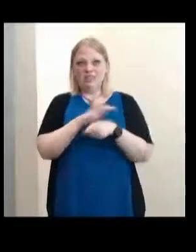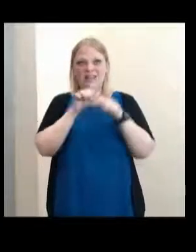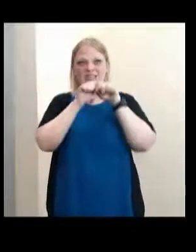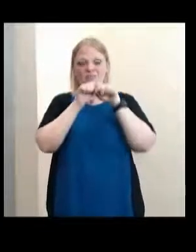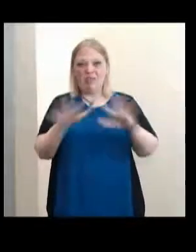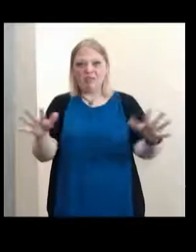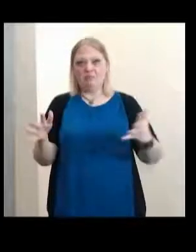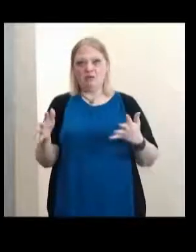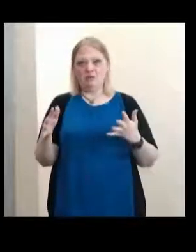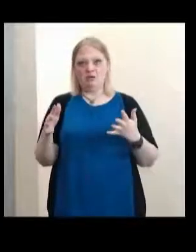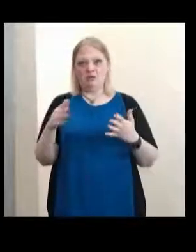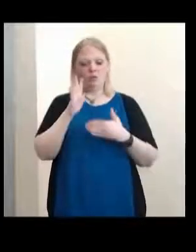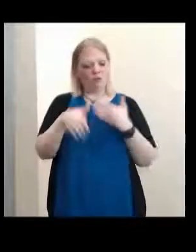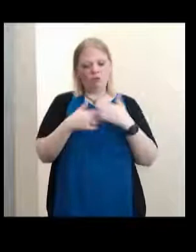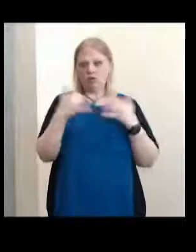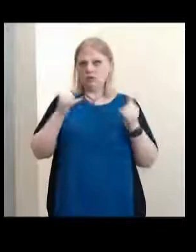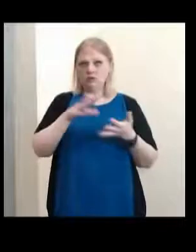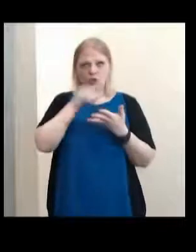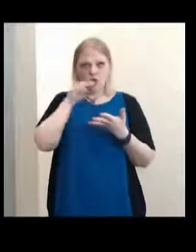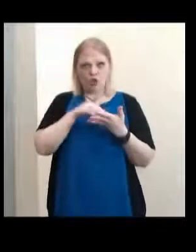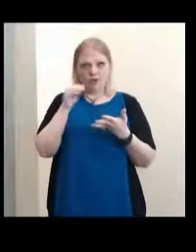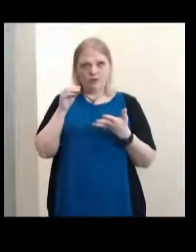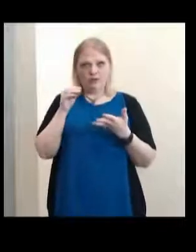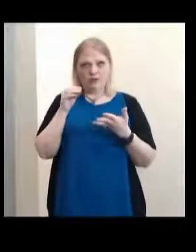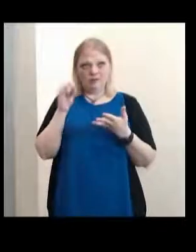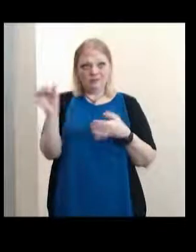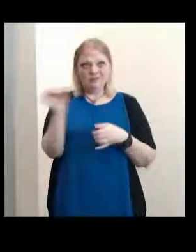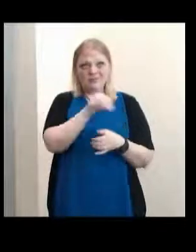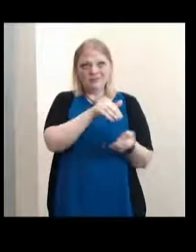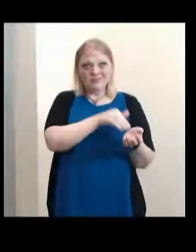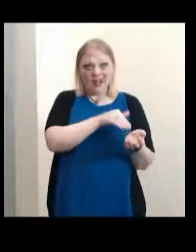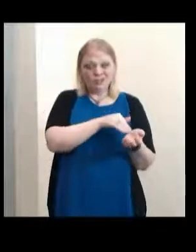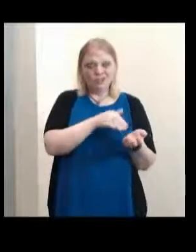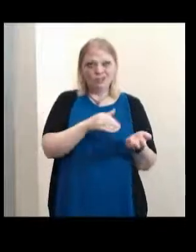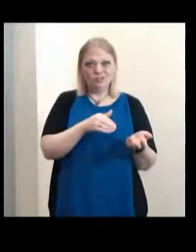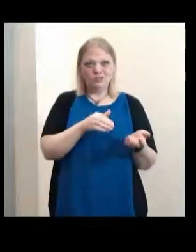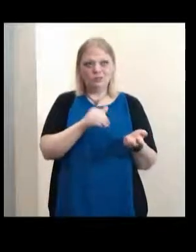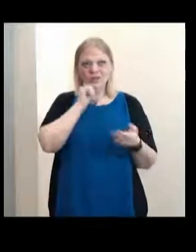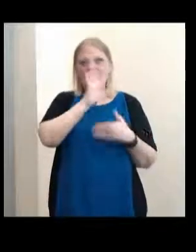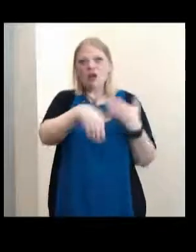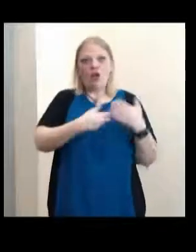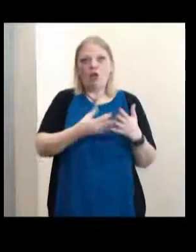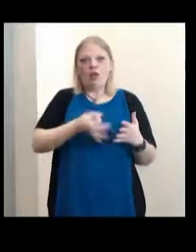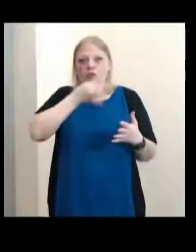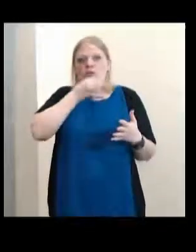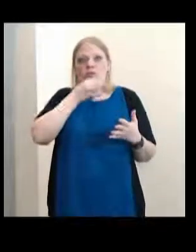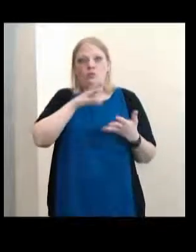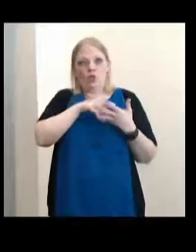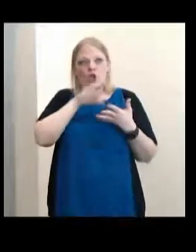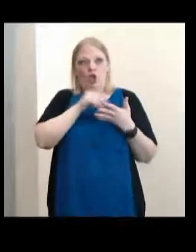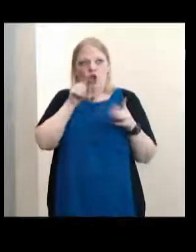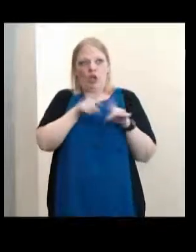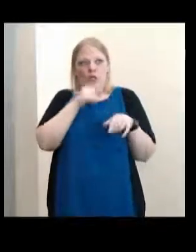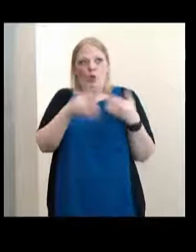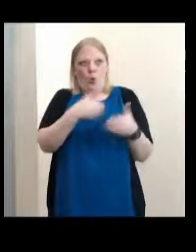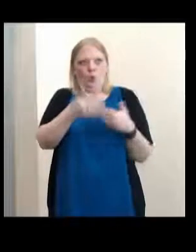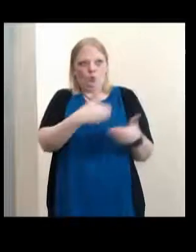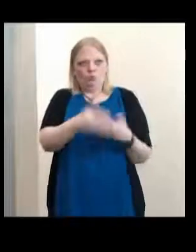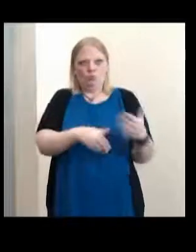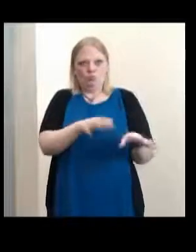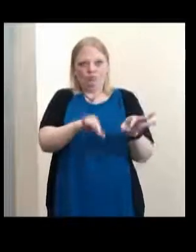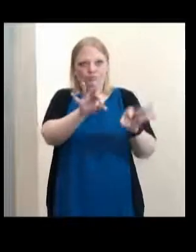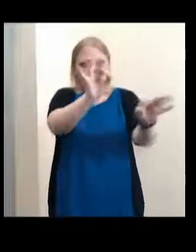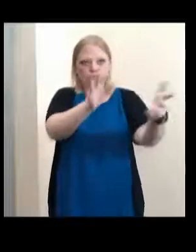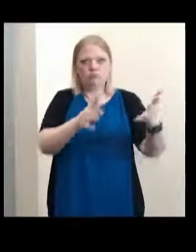and we're all still learning, and even the doctors. And we're not experts, we're just learning as we continue to go.